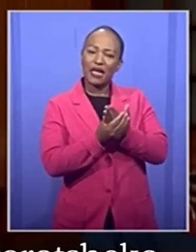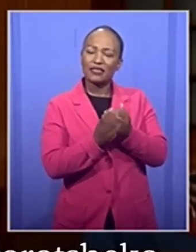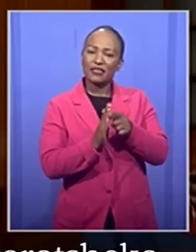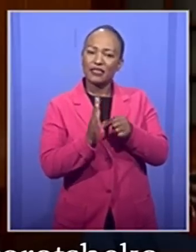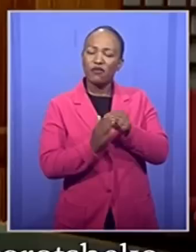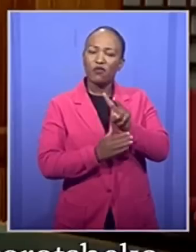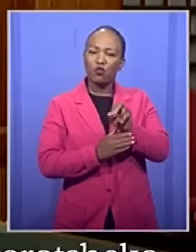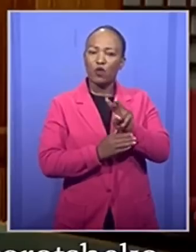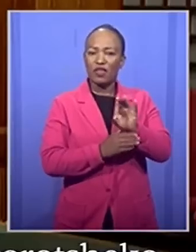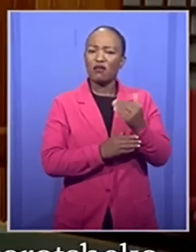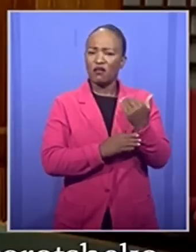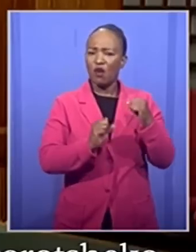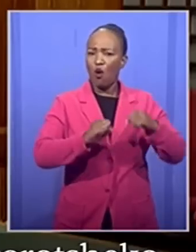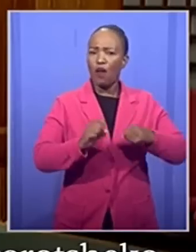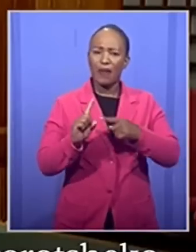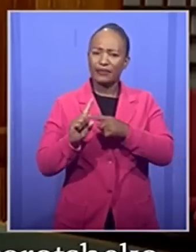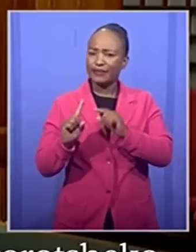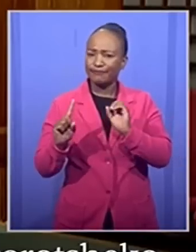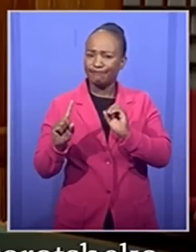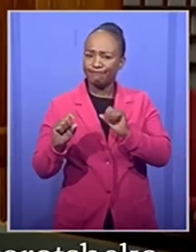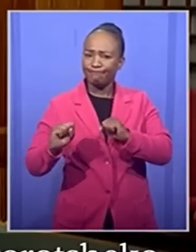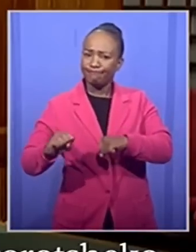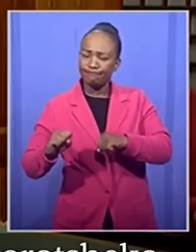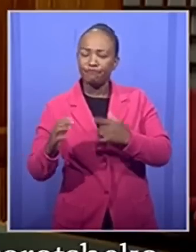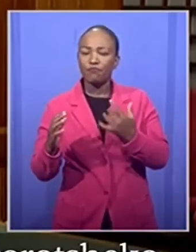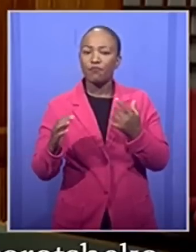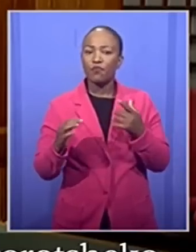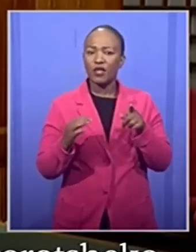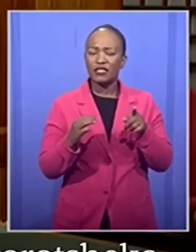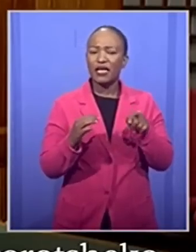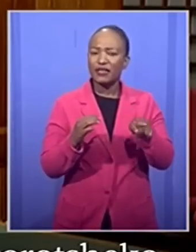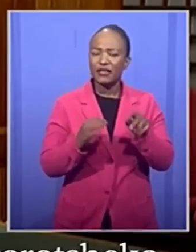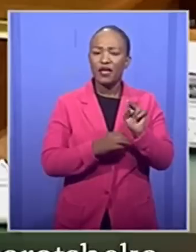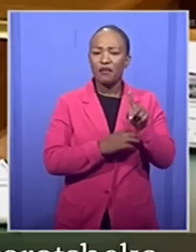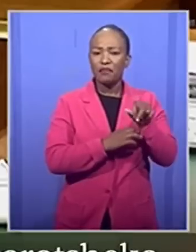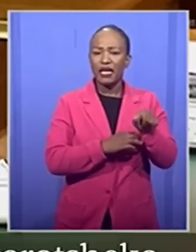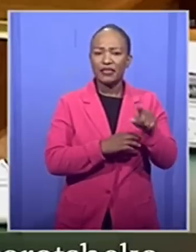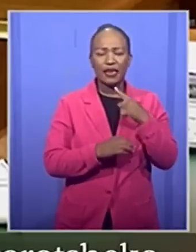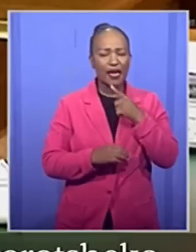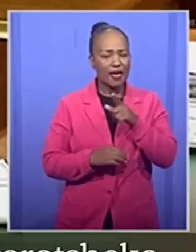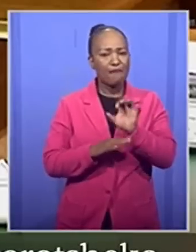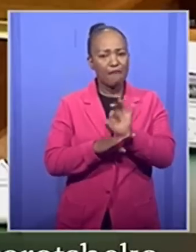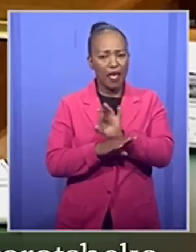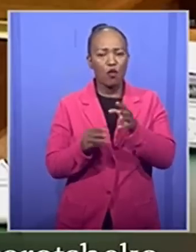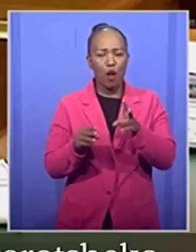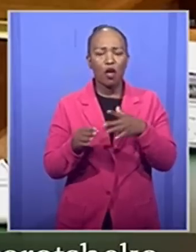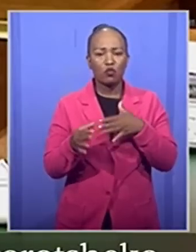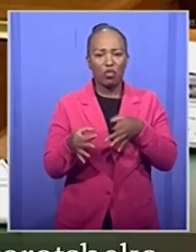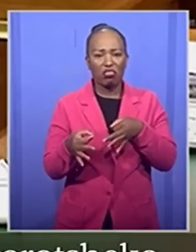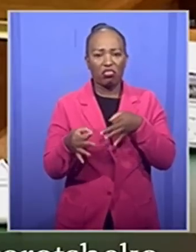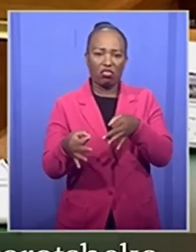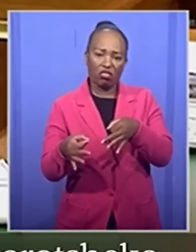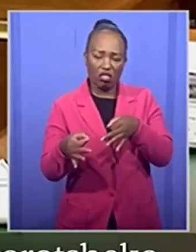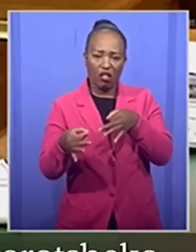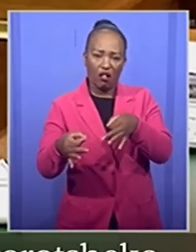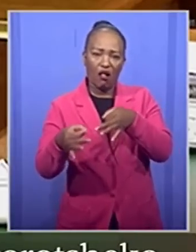2023. Botjhutjhisi bo boletse ha sena e le moretao ke fela wa ho senya nako bo re nyewe ena e keke